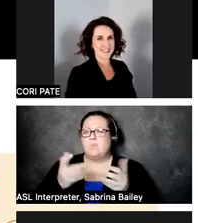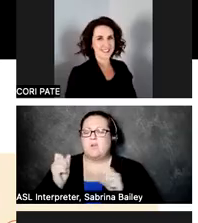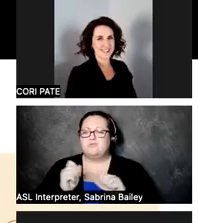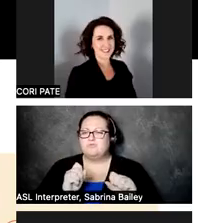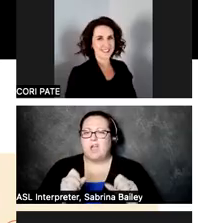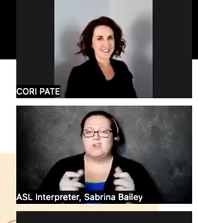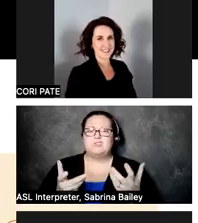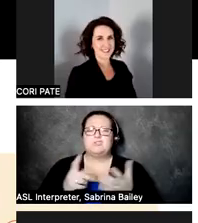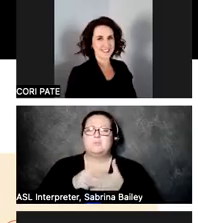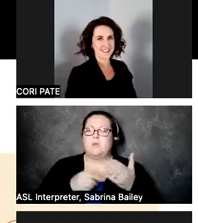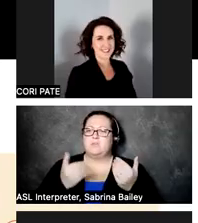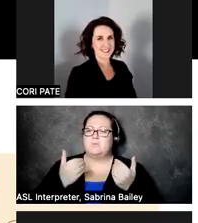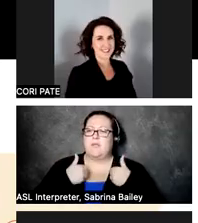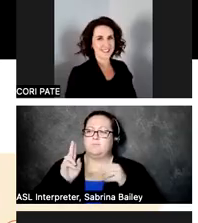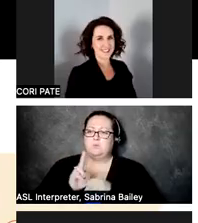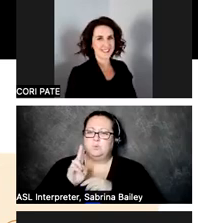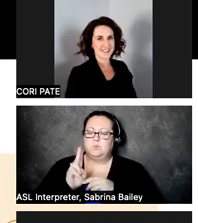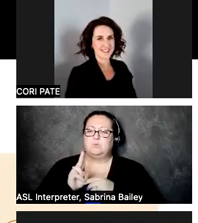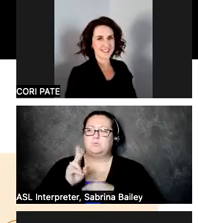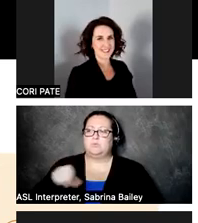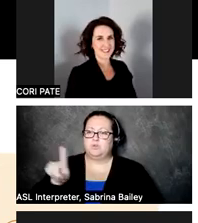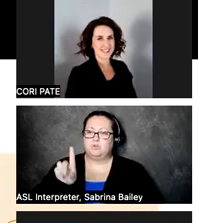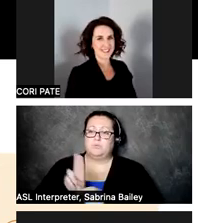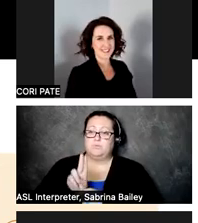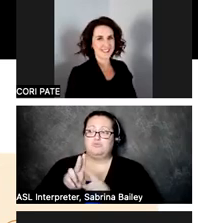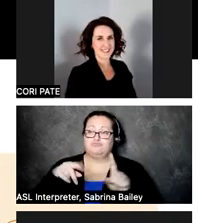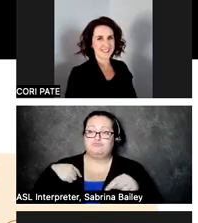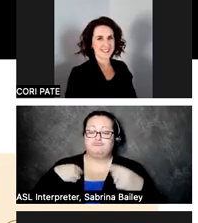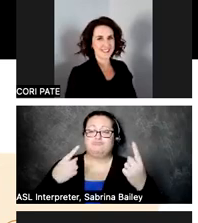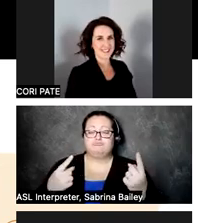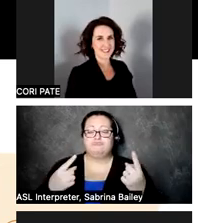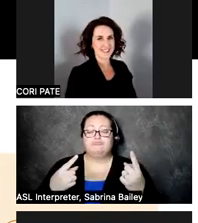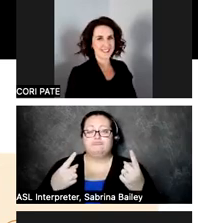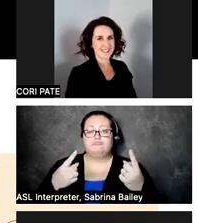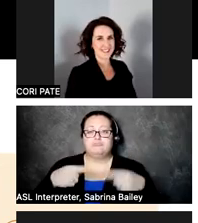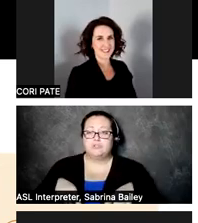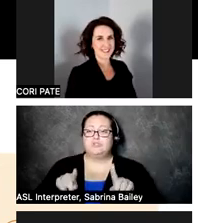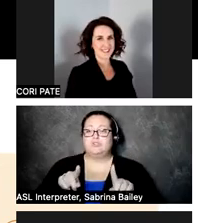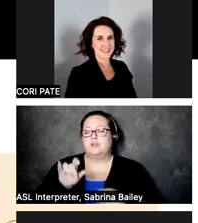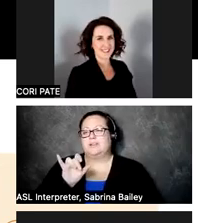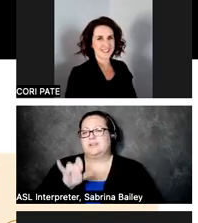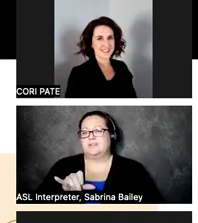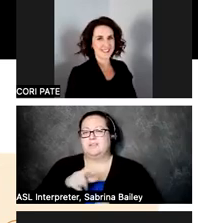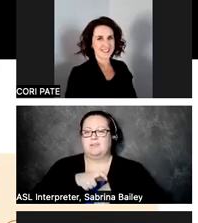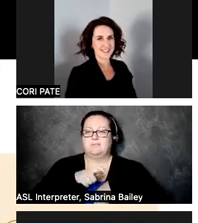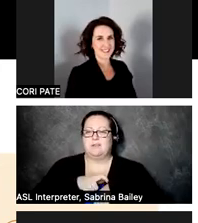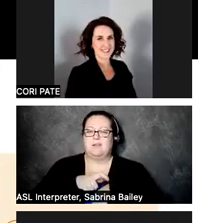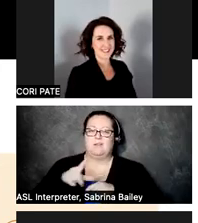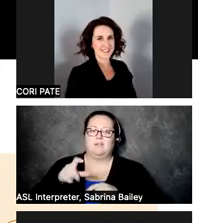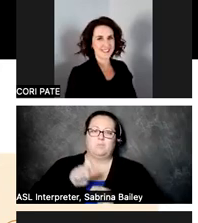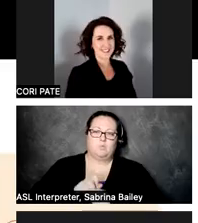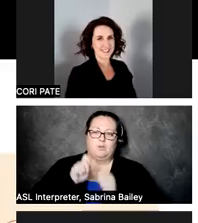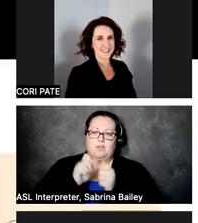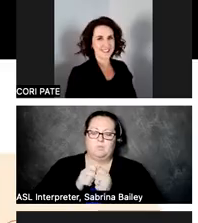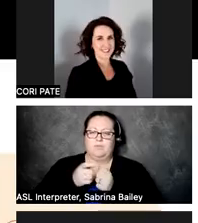that we can use or you have used during the time that you've been working here on